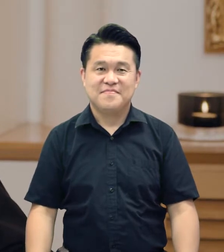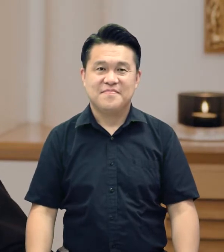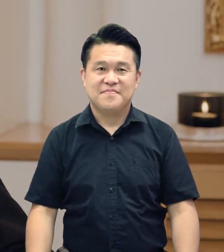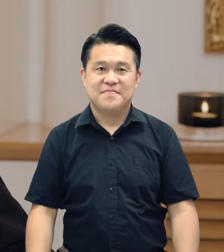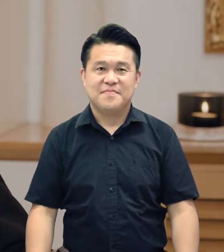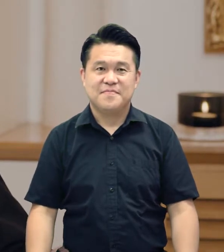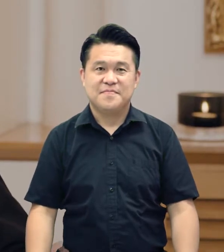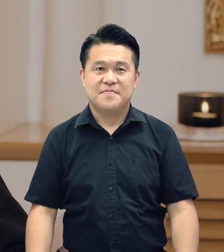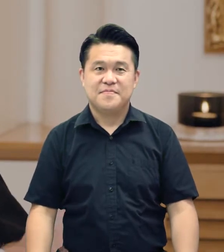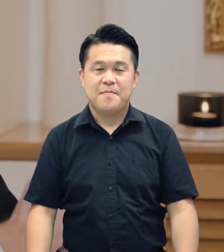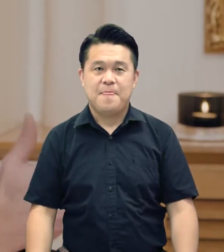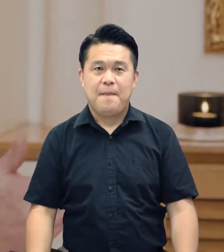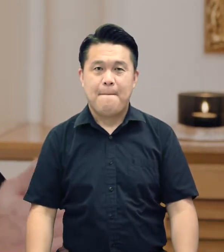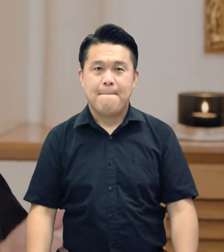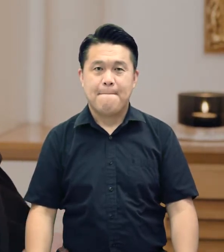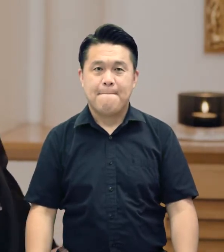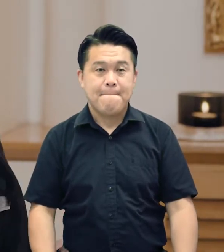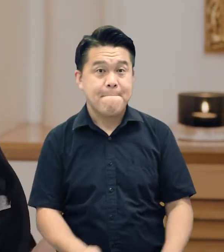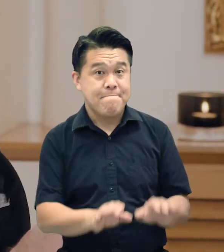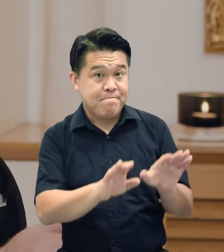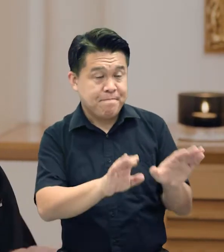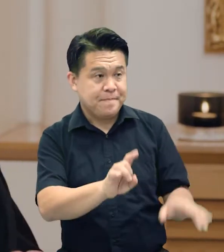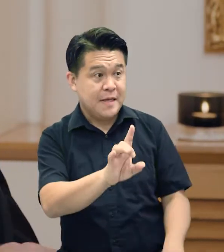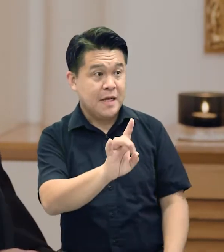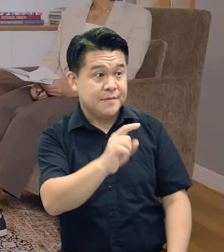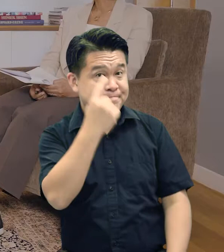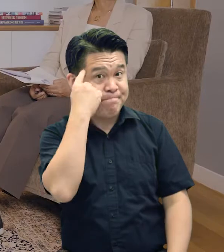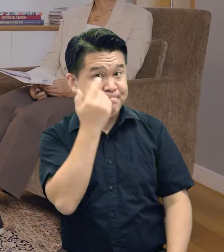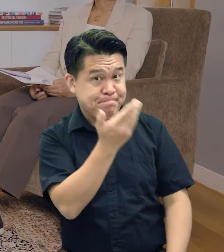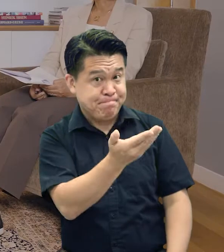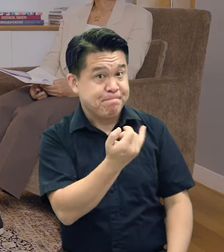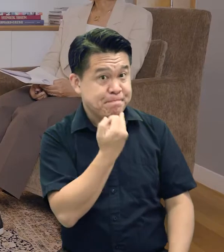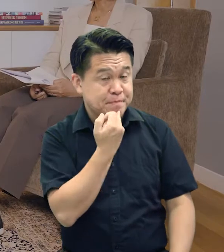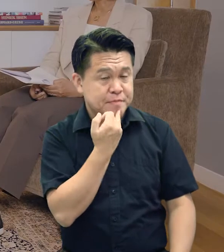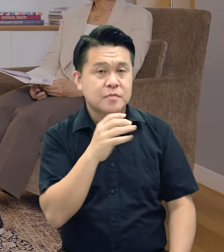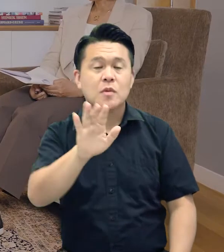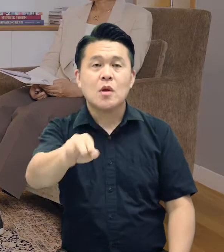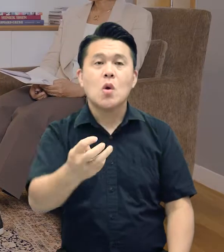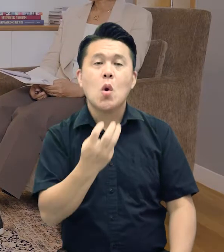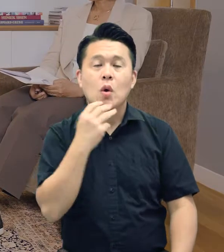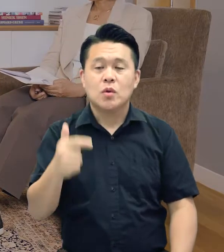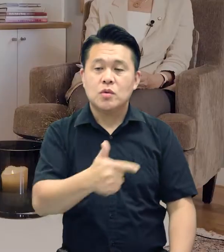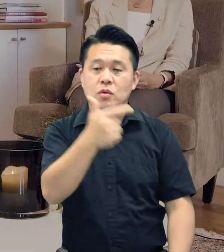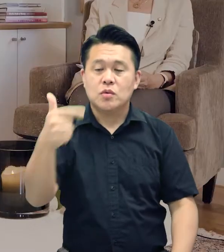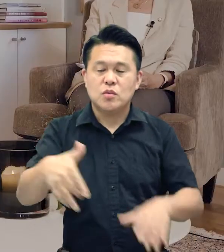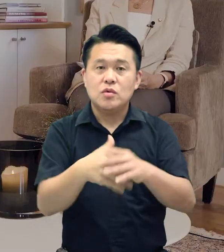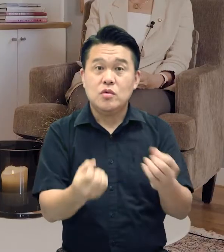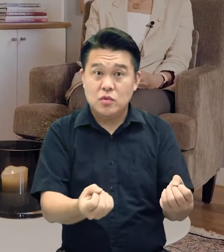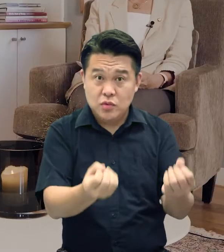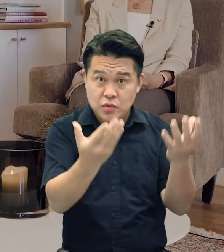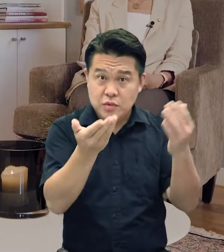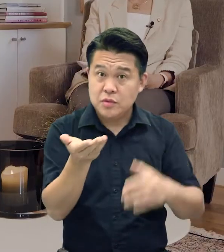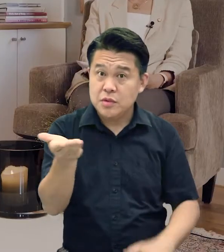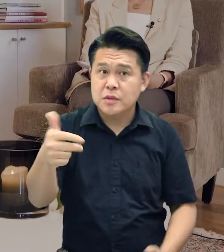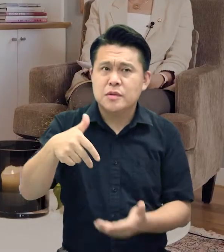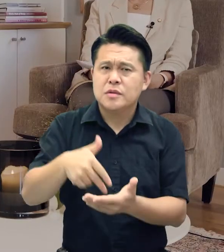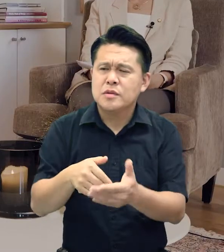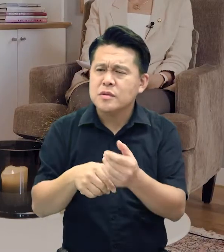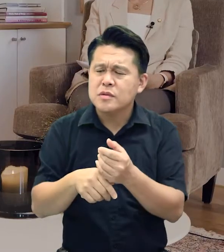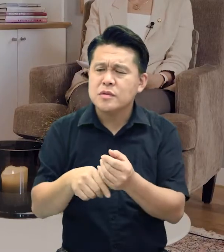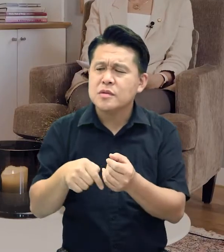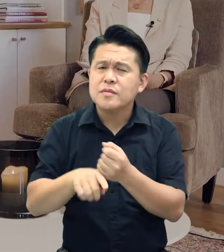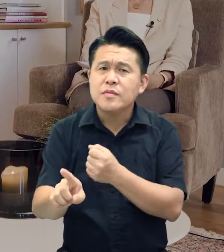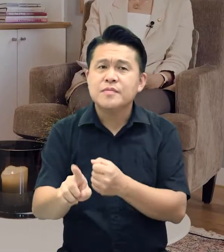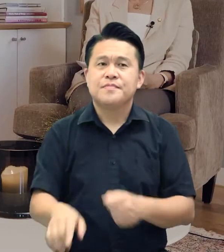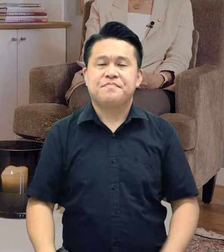as well. Maybe one concrete question. What does that mean for you? Seoul Culture